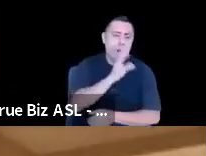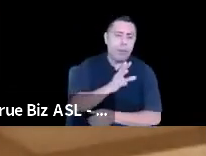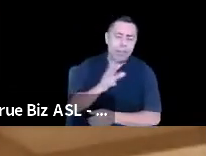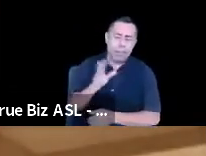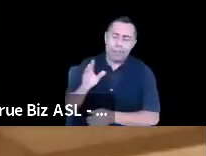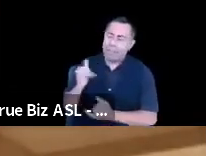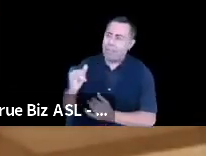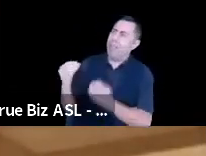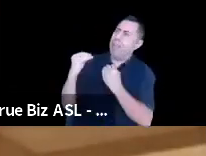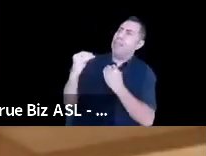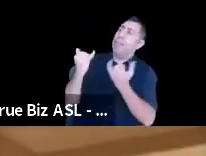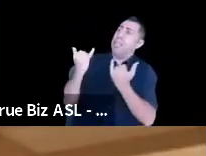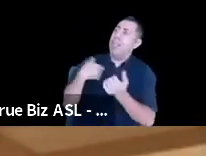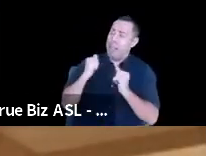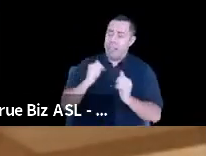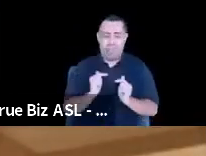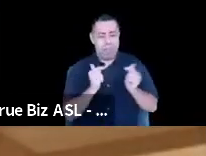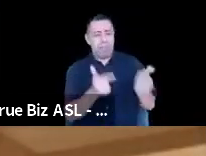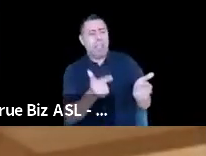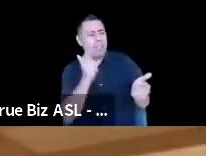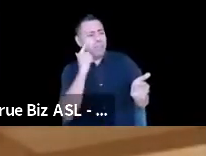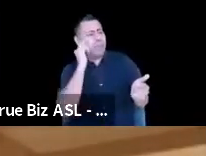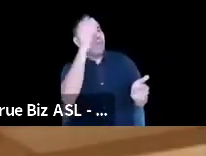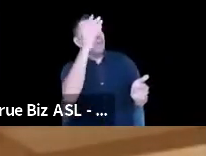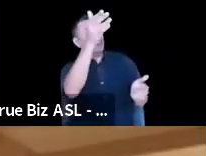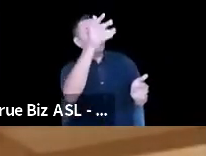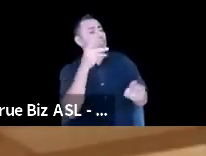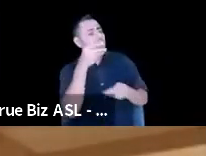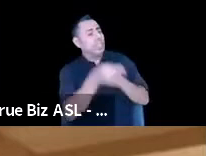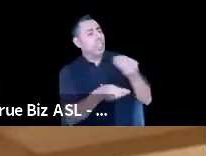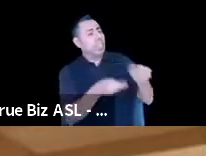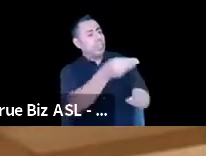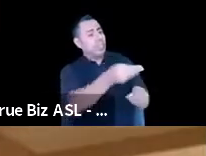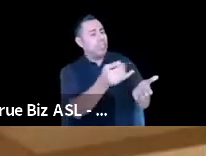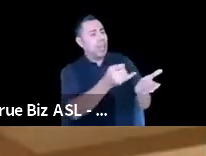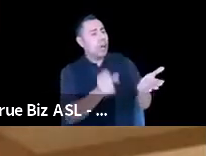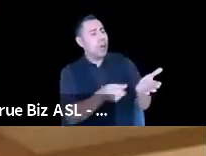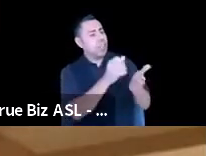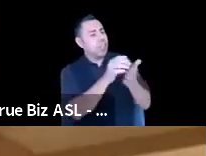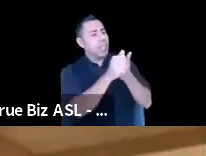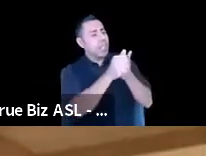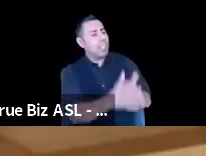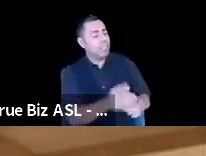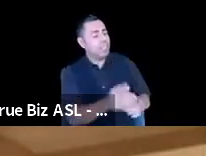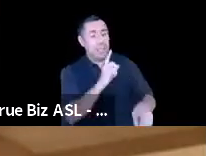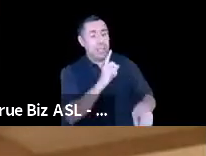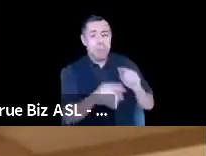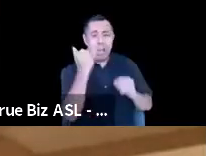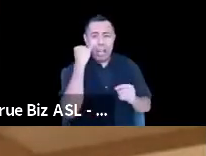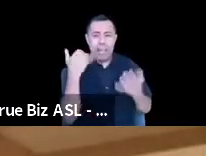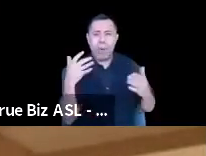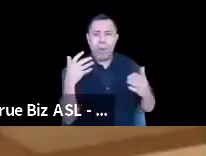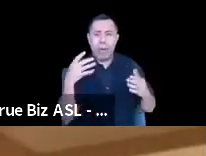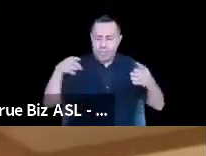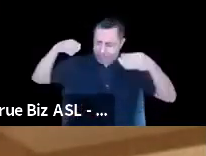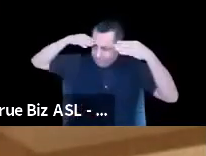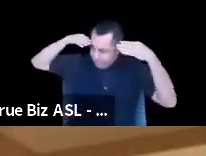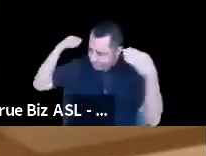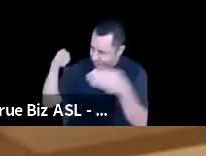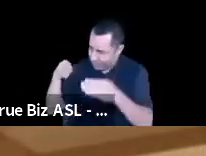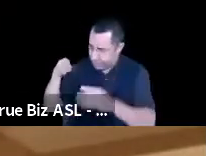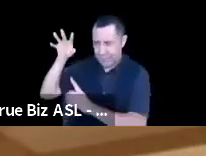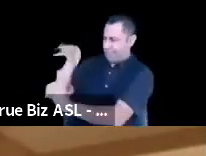to future generations of arts leaders. But if I had to lift up one thing about Diane, it would be